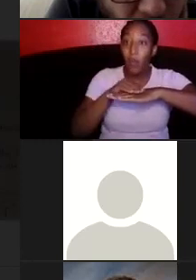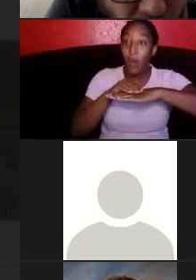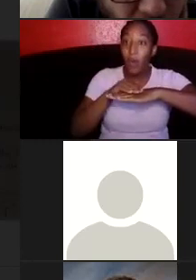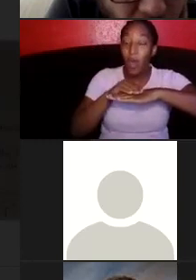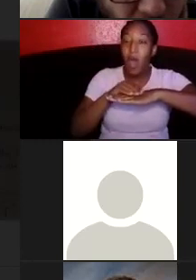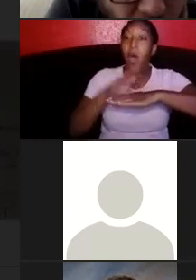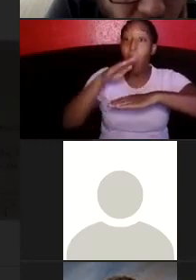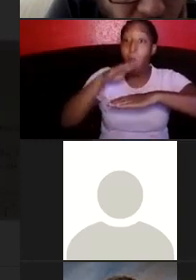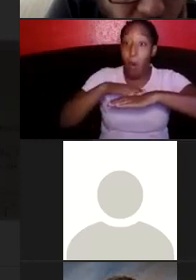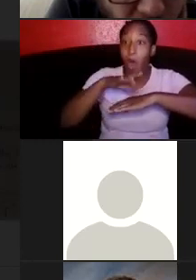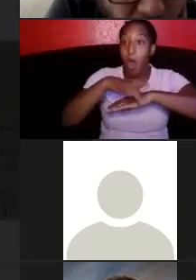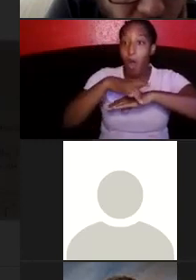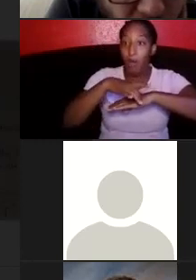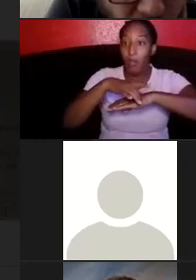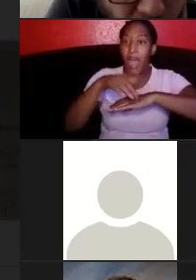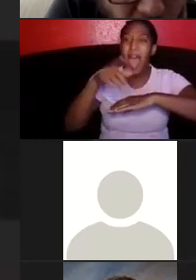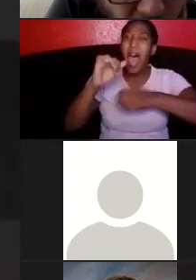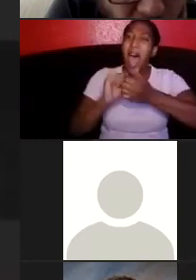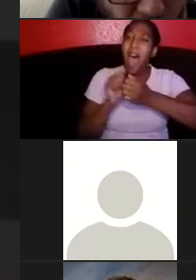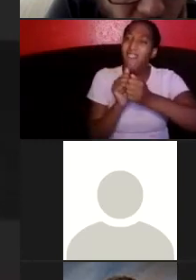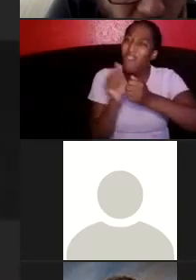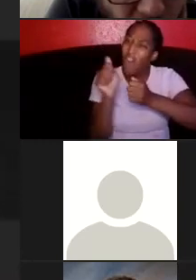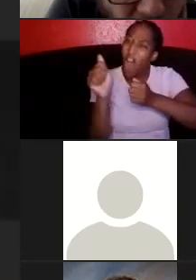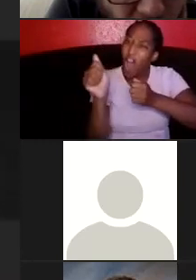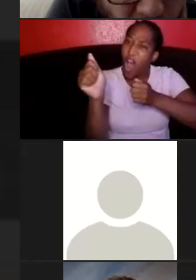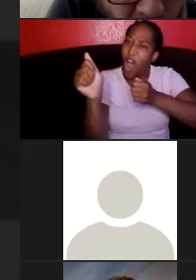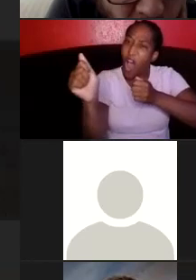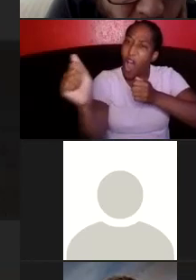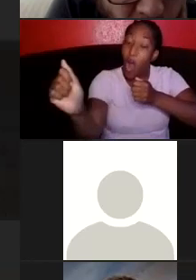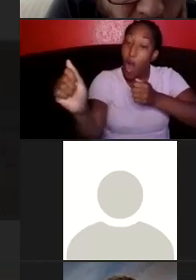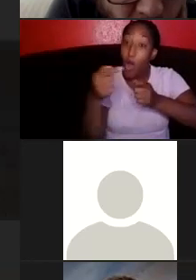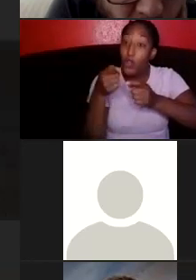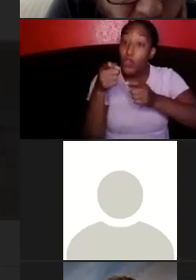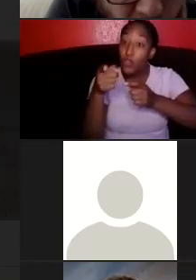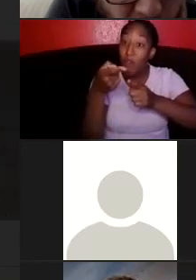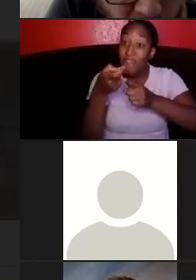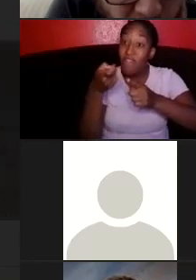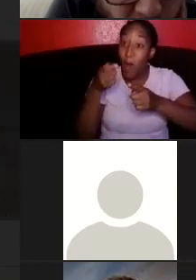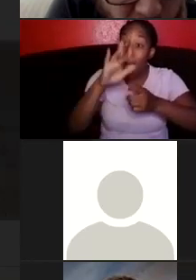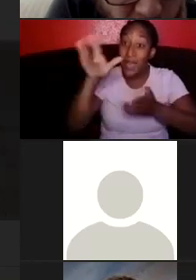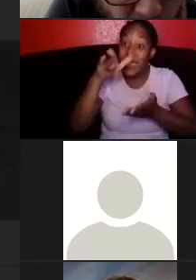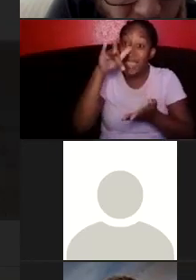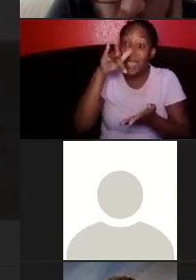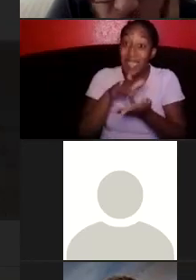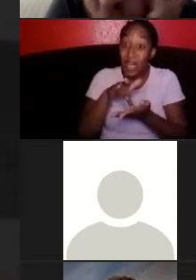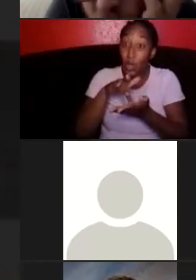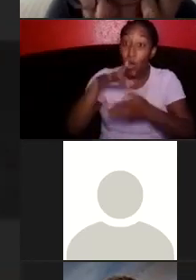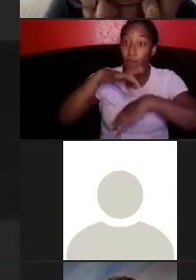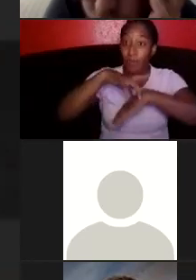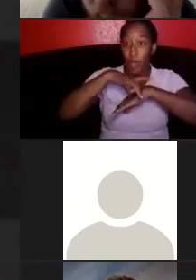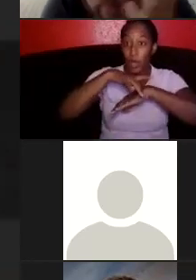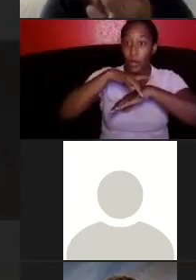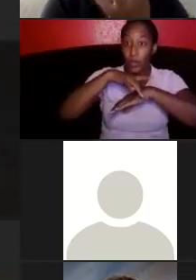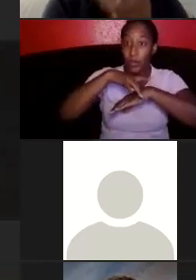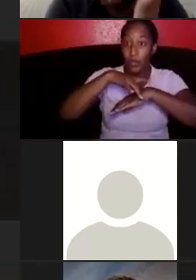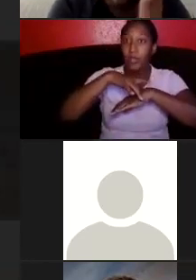Because that's what you have to do, right? You have to measure from the center of each object. So if we measure from